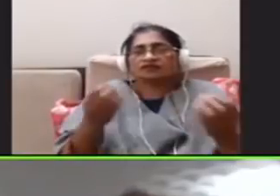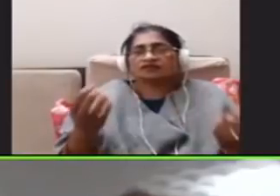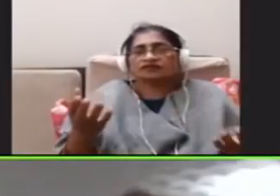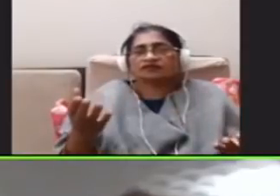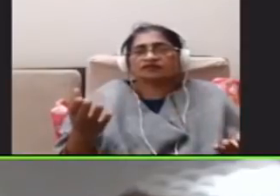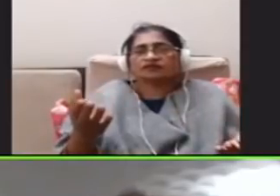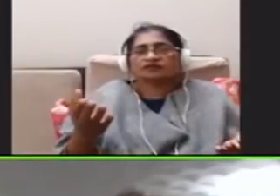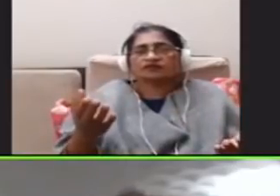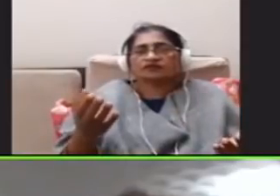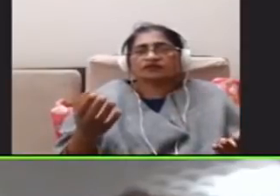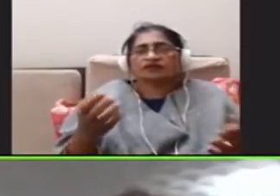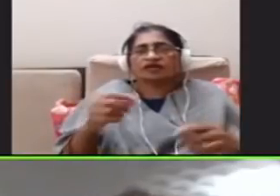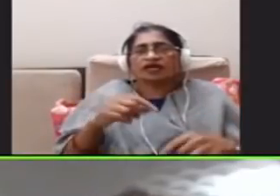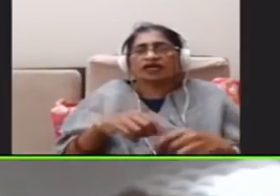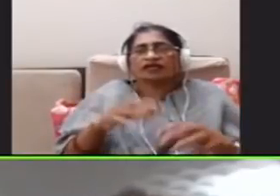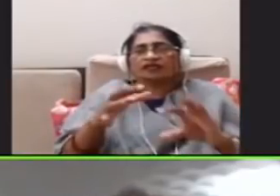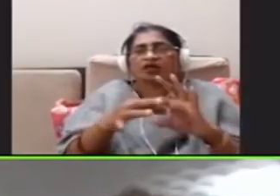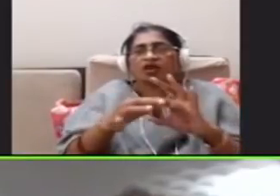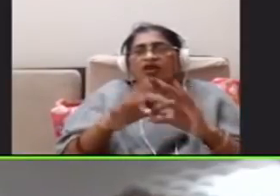2 Paralympics.